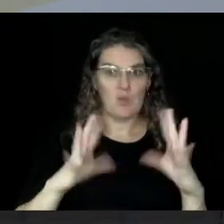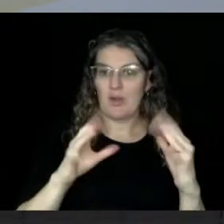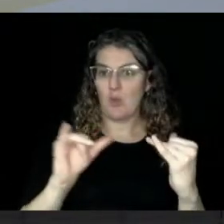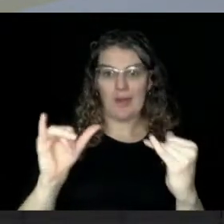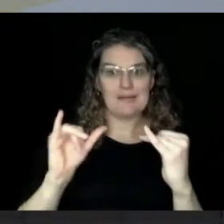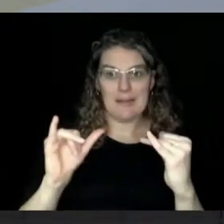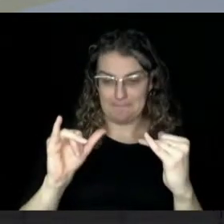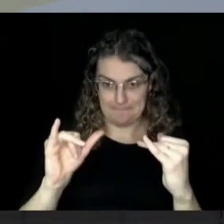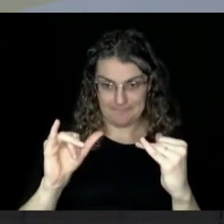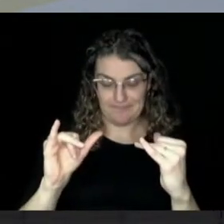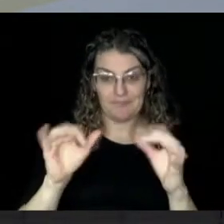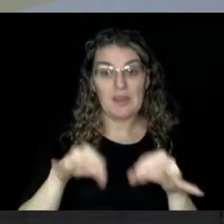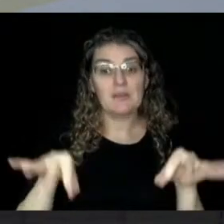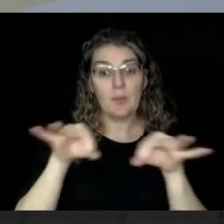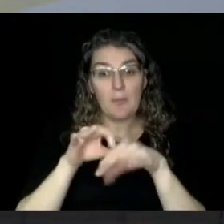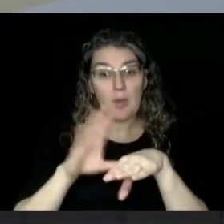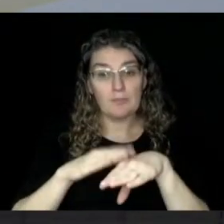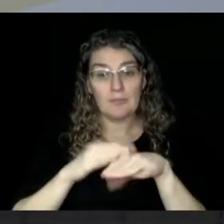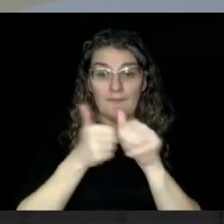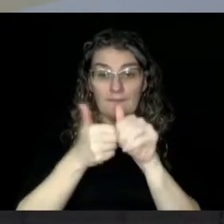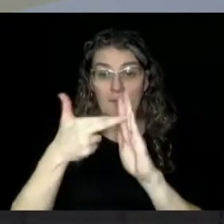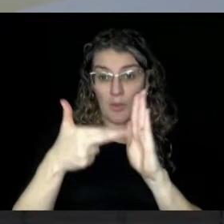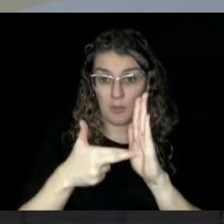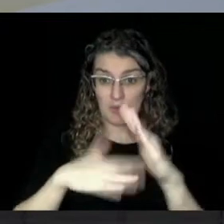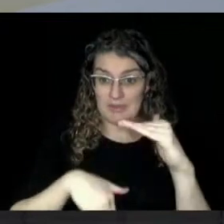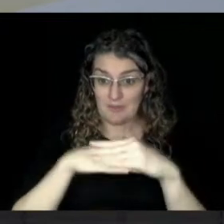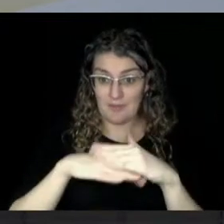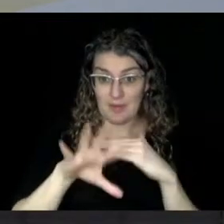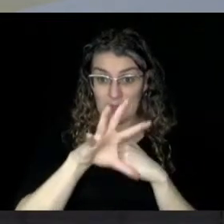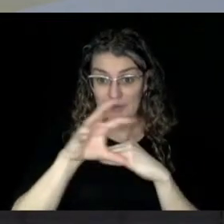something that we are conscious of, and that's why